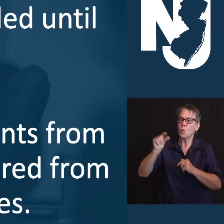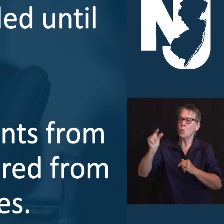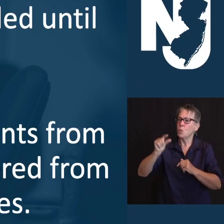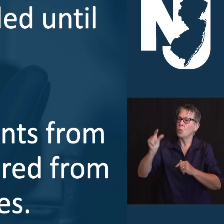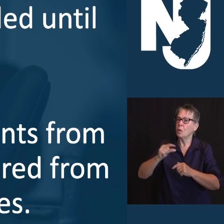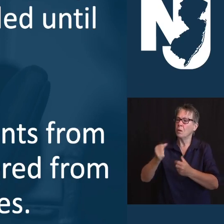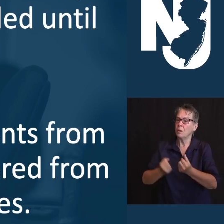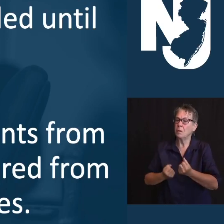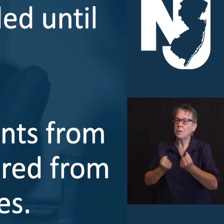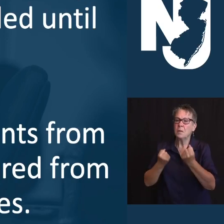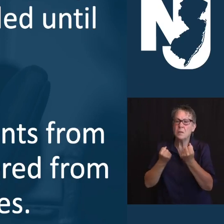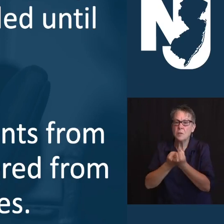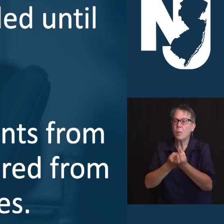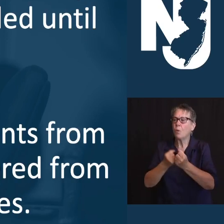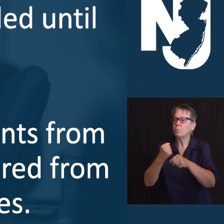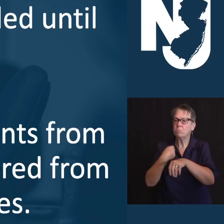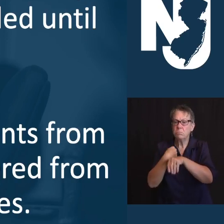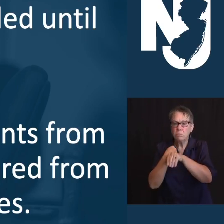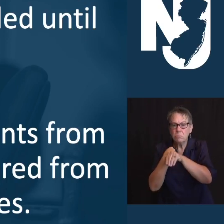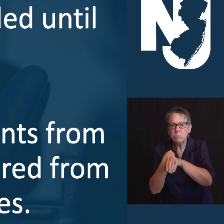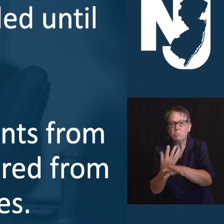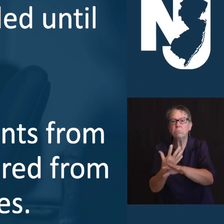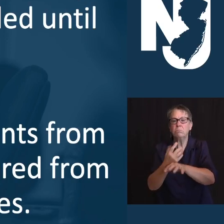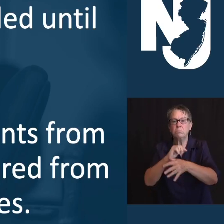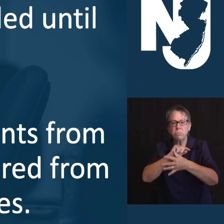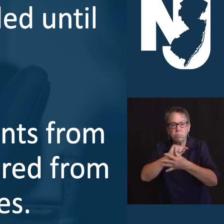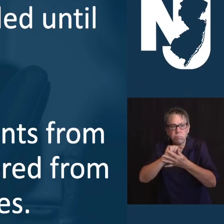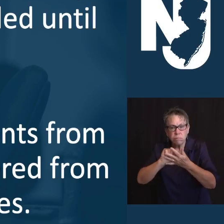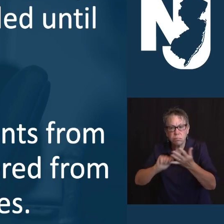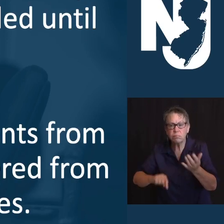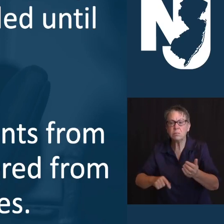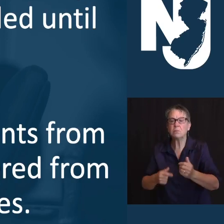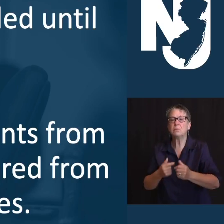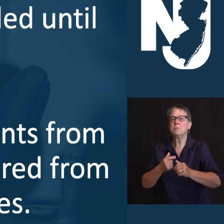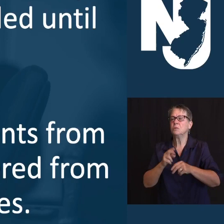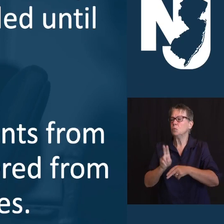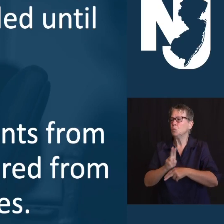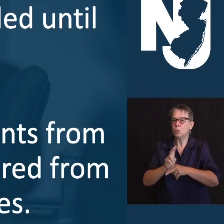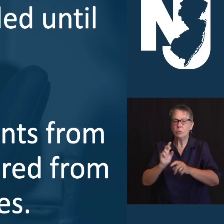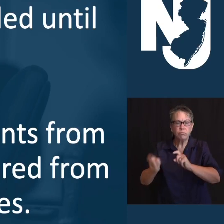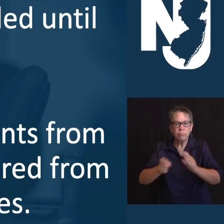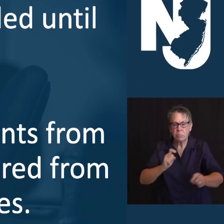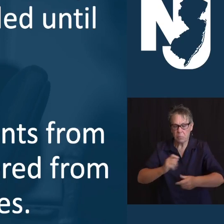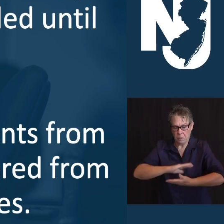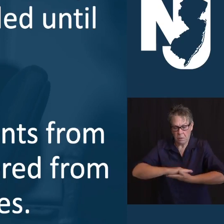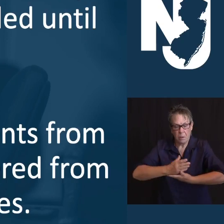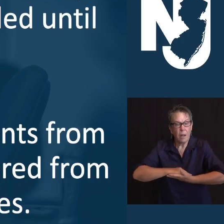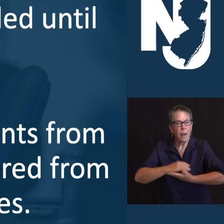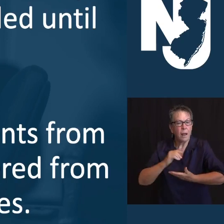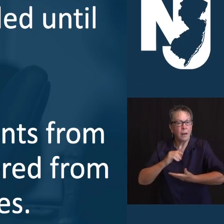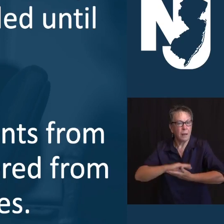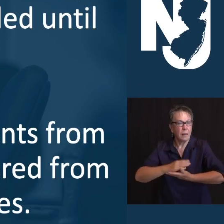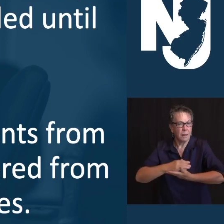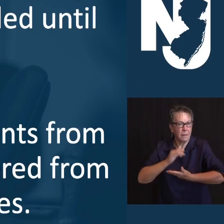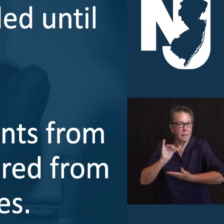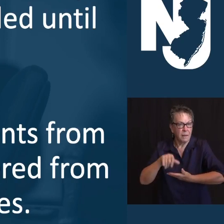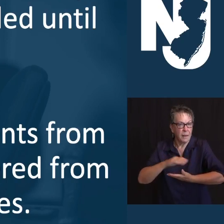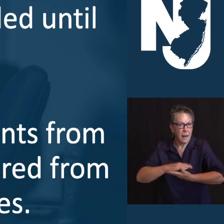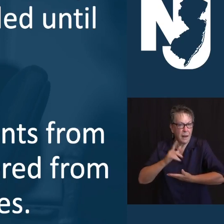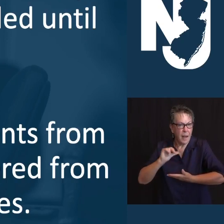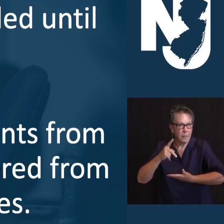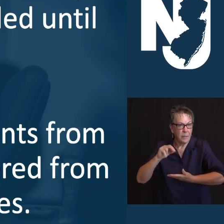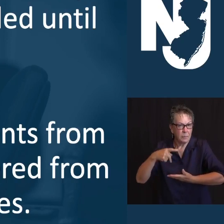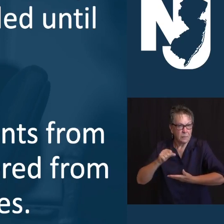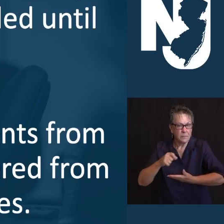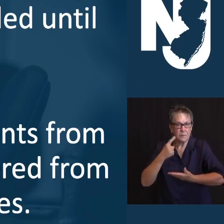One of them is Lenovo, and that's for some specific reasons. That's been a particularly challenging situation. Patterson has